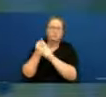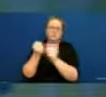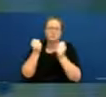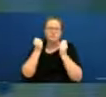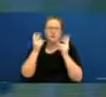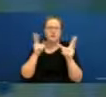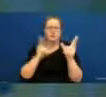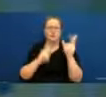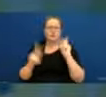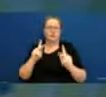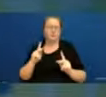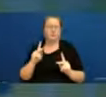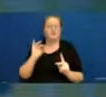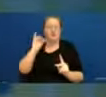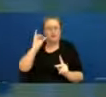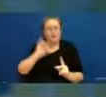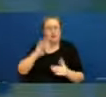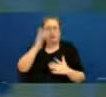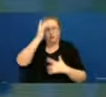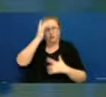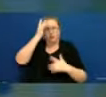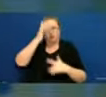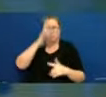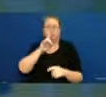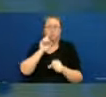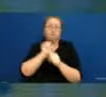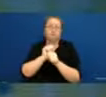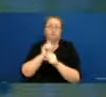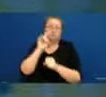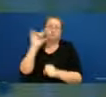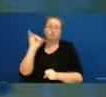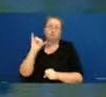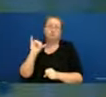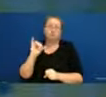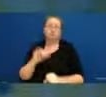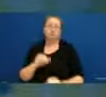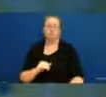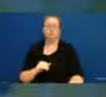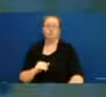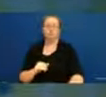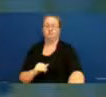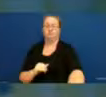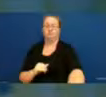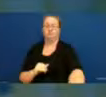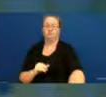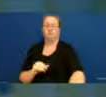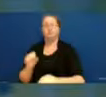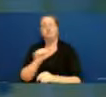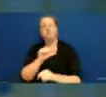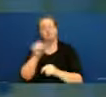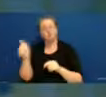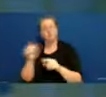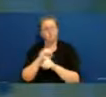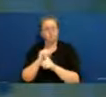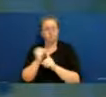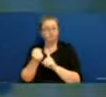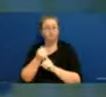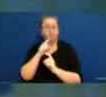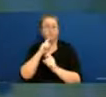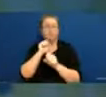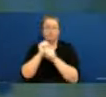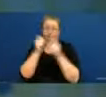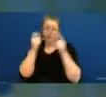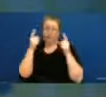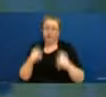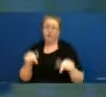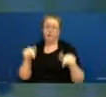our community. And this is how the virus transmits. This is another scenario, which is another